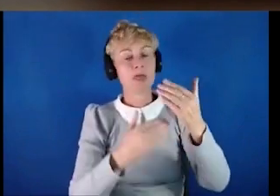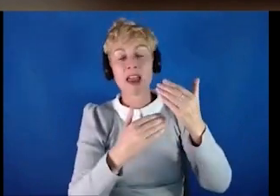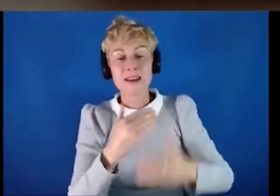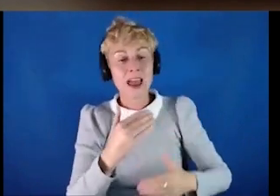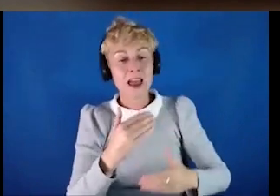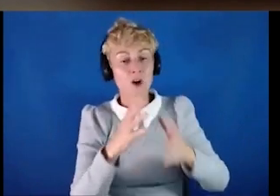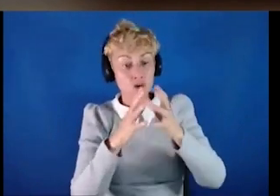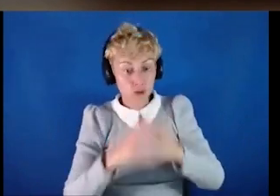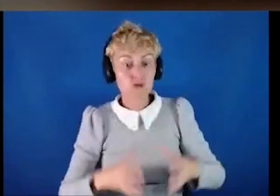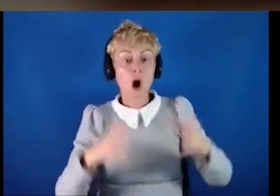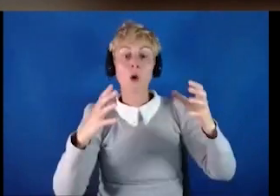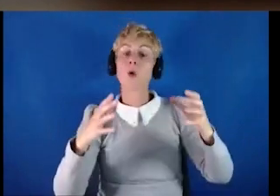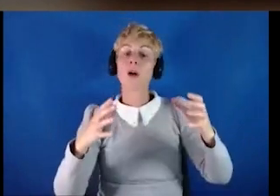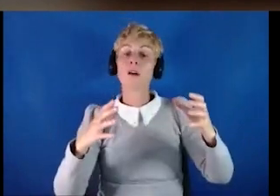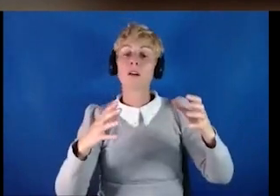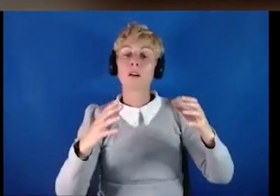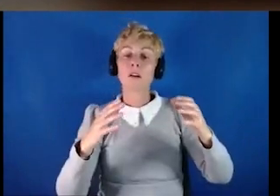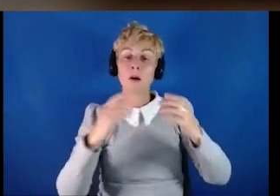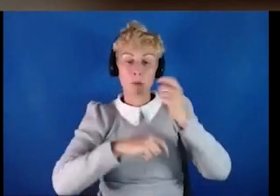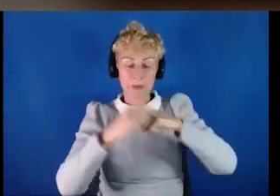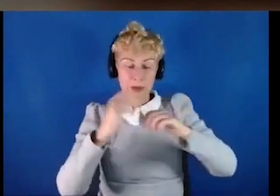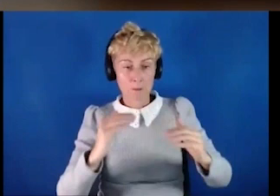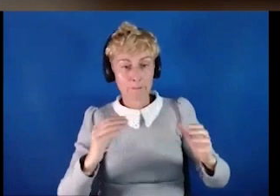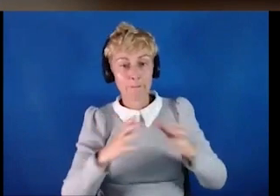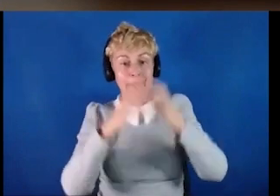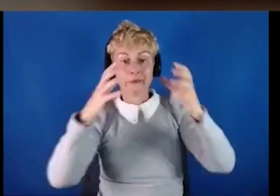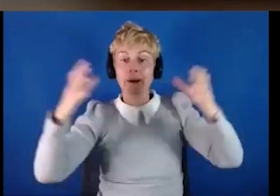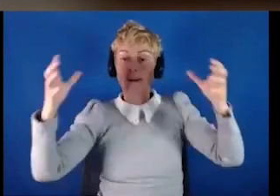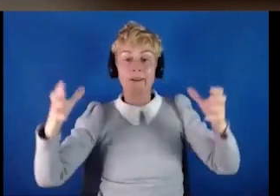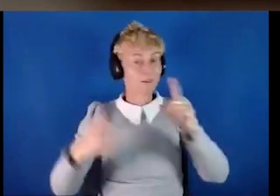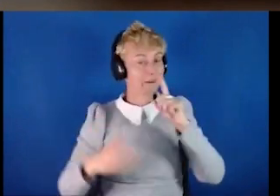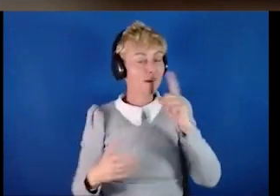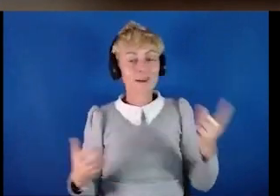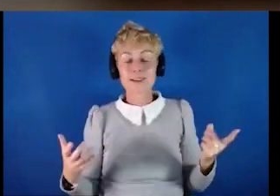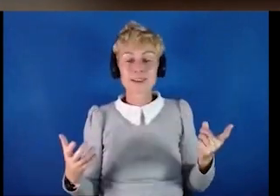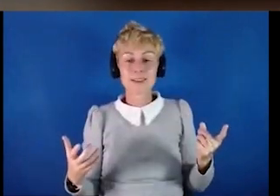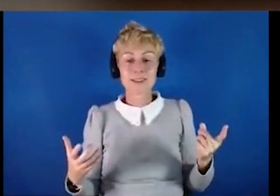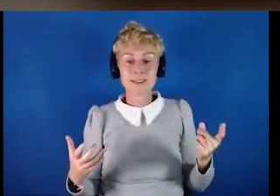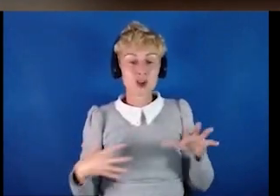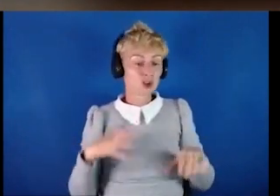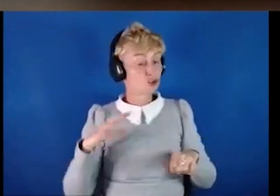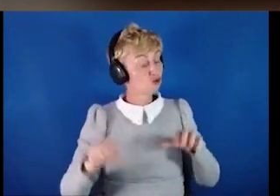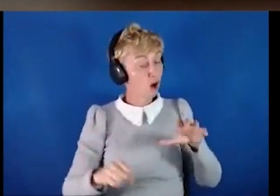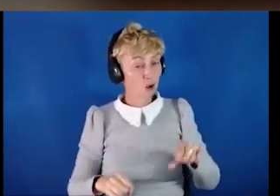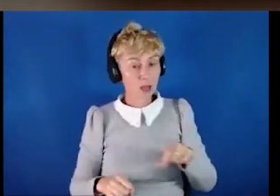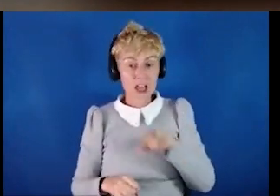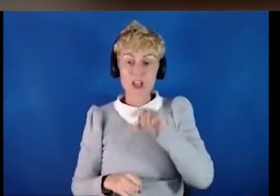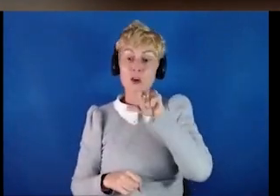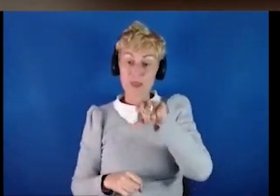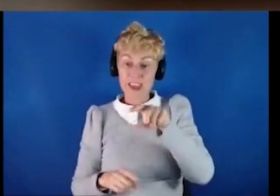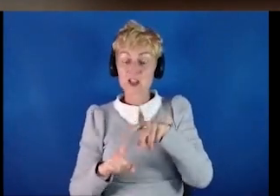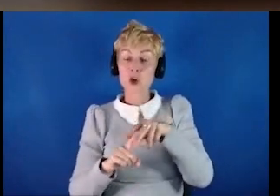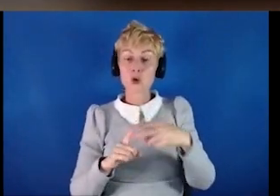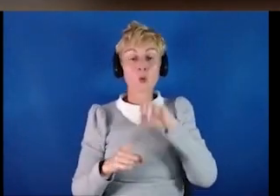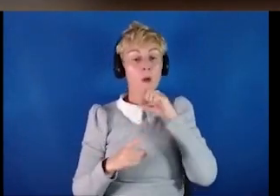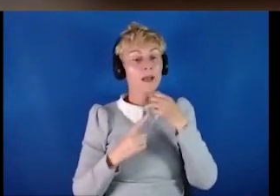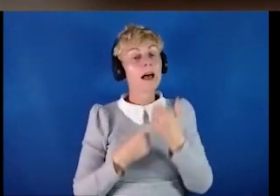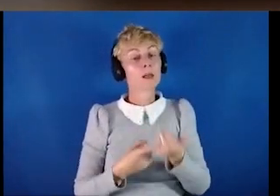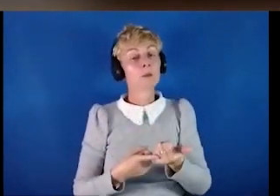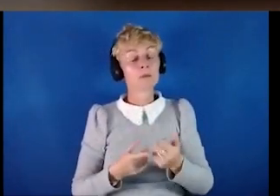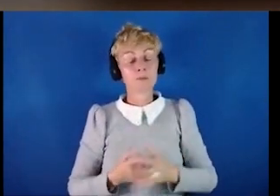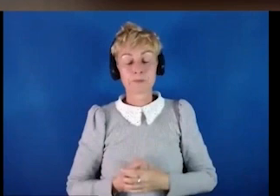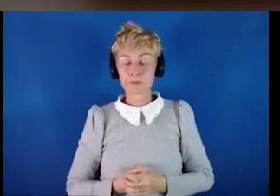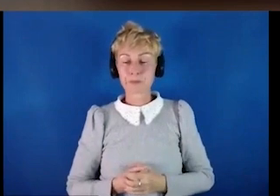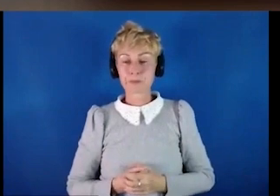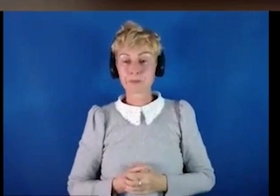hurdle to get to the next level or to the next level. But this is a magnificent tool. And the really important